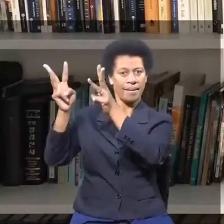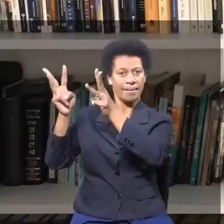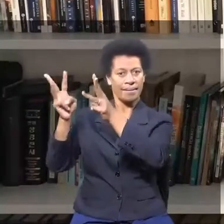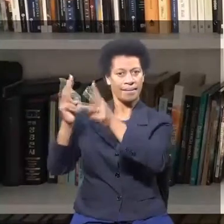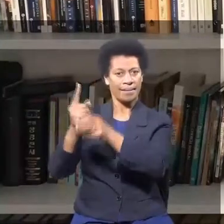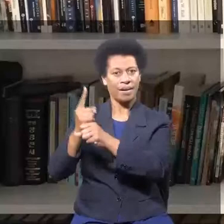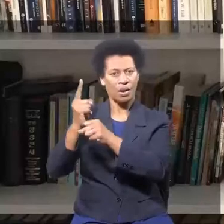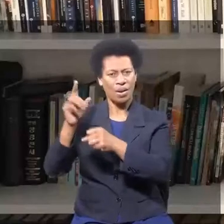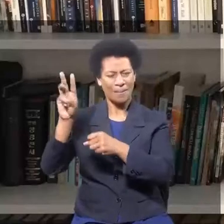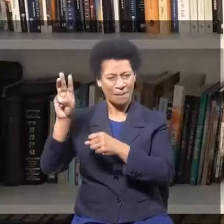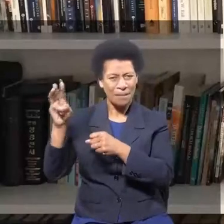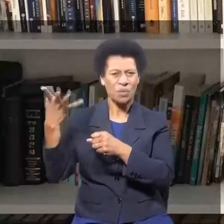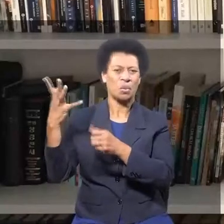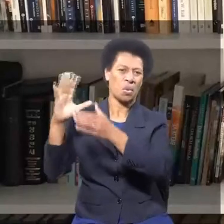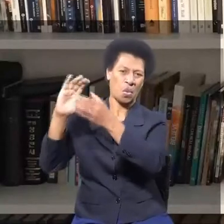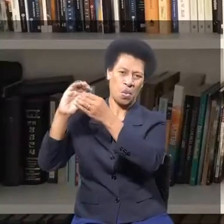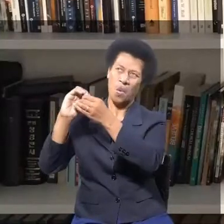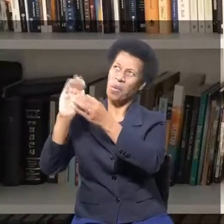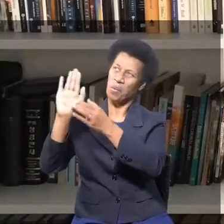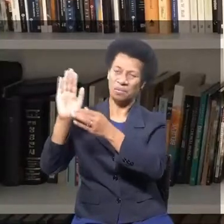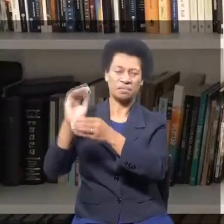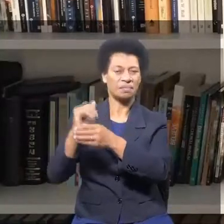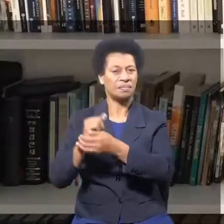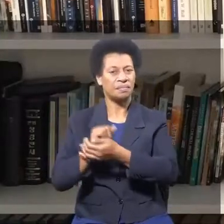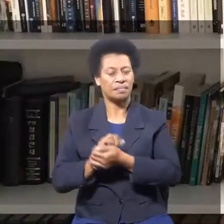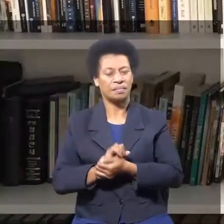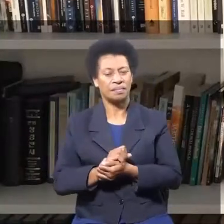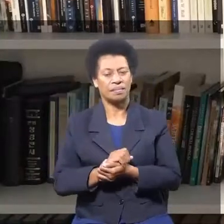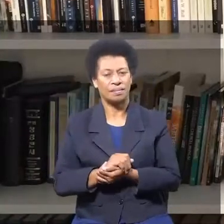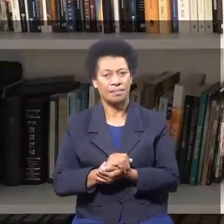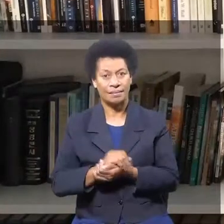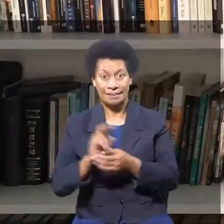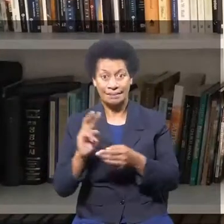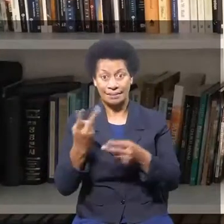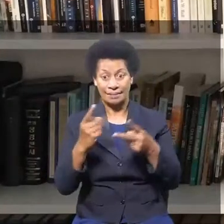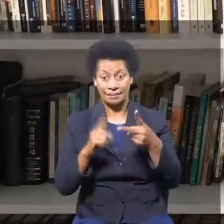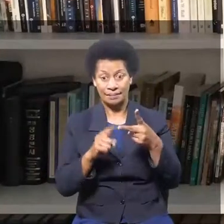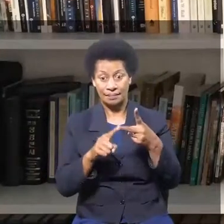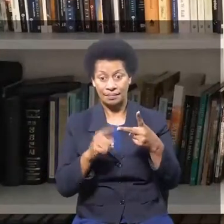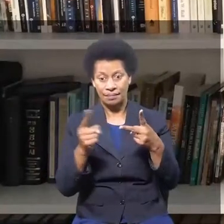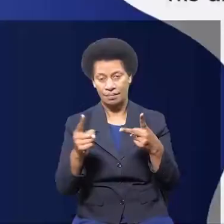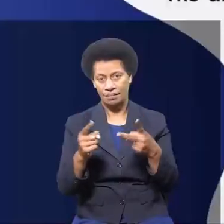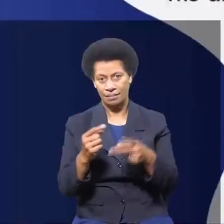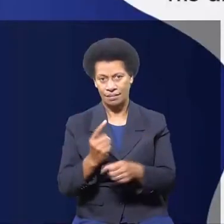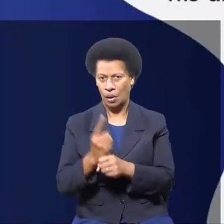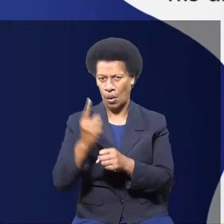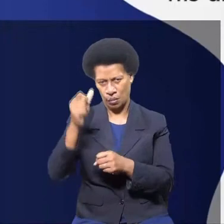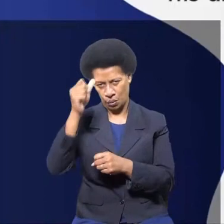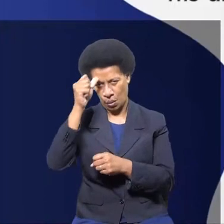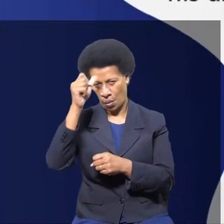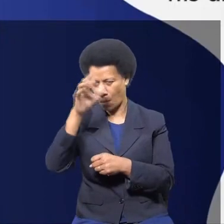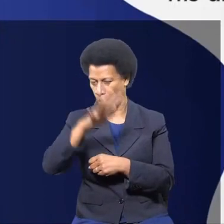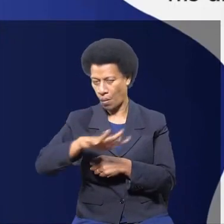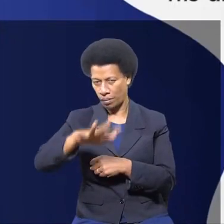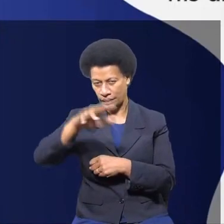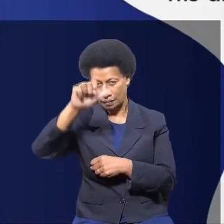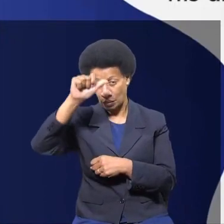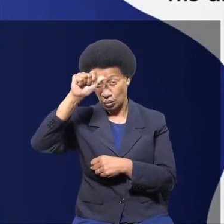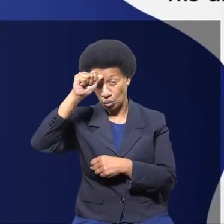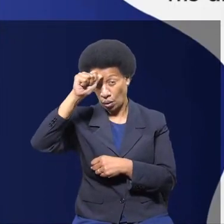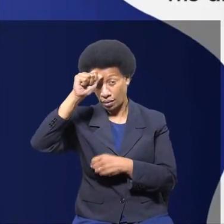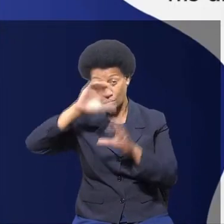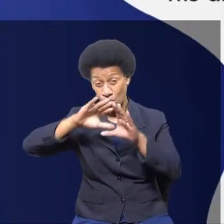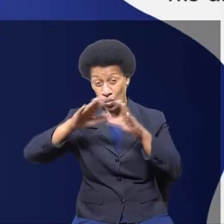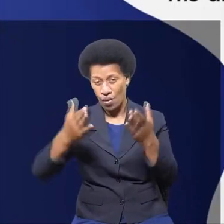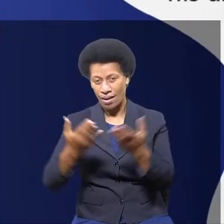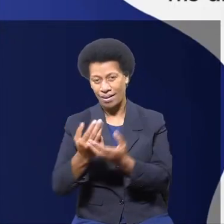can work together with miracles. The second thing that we need to understand is that God is all-knowing. He has all the